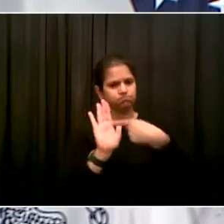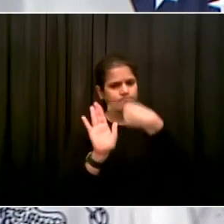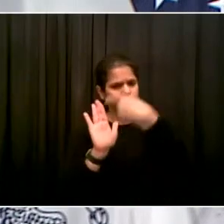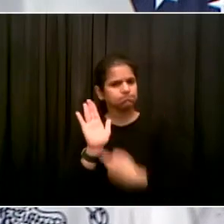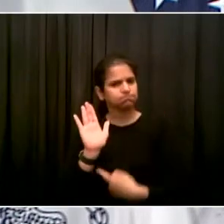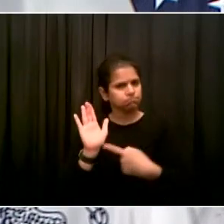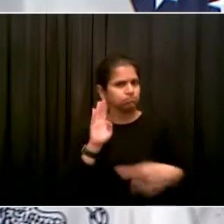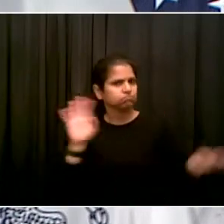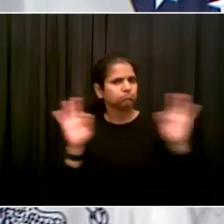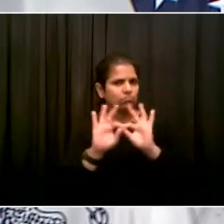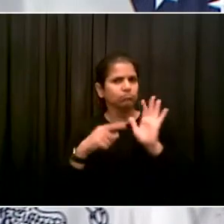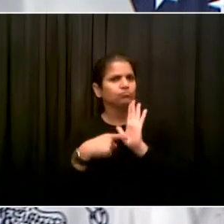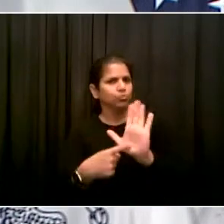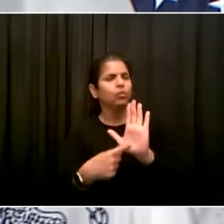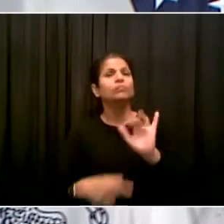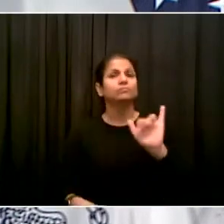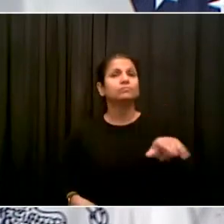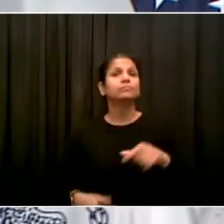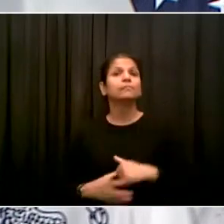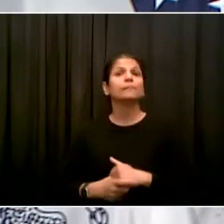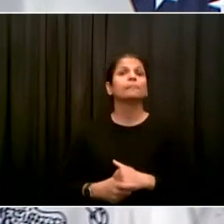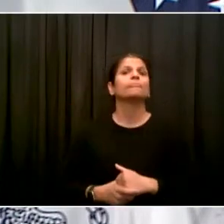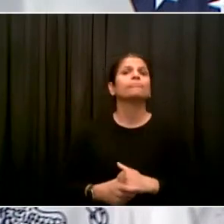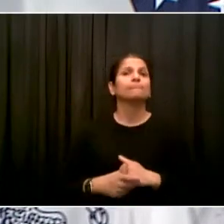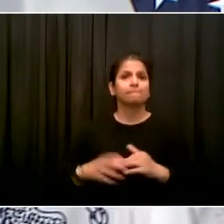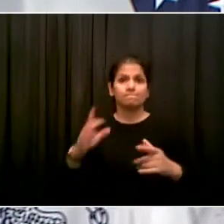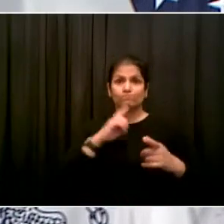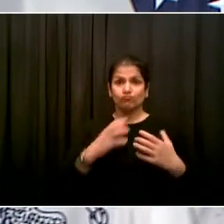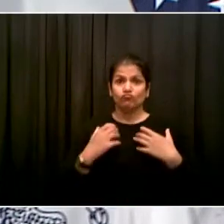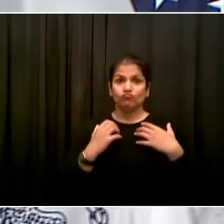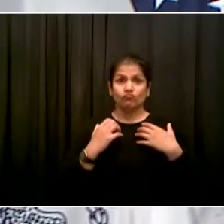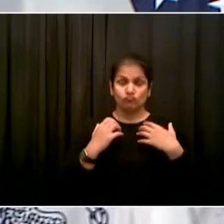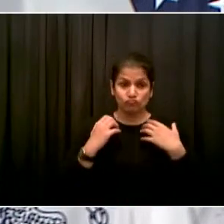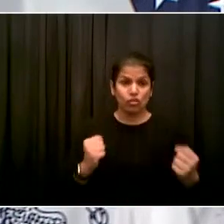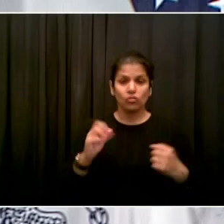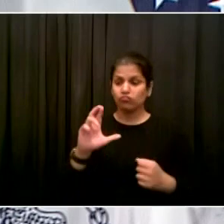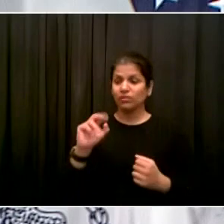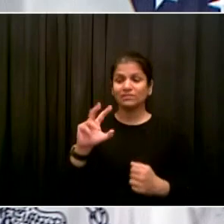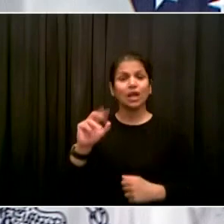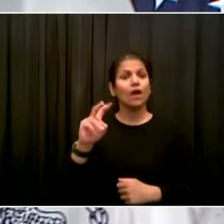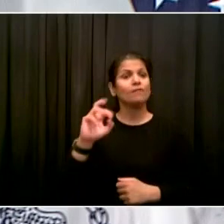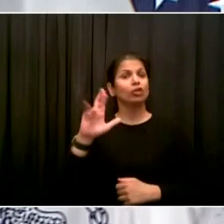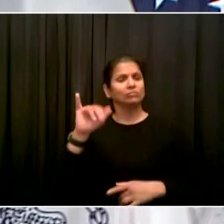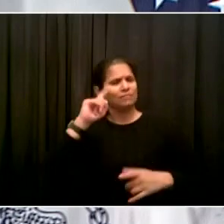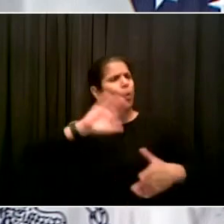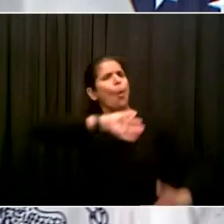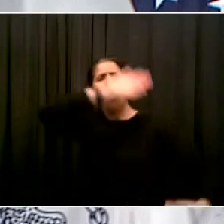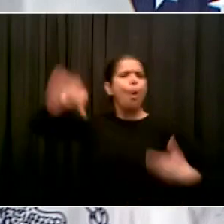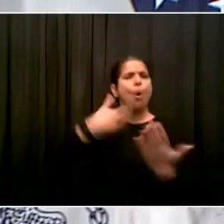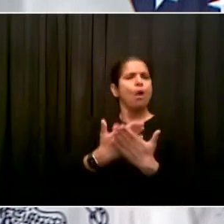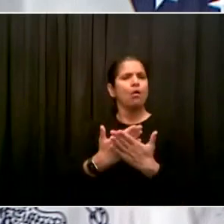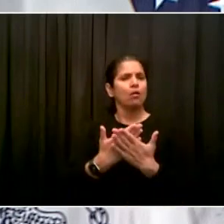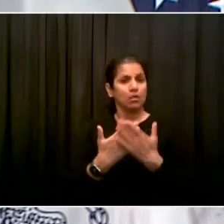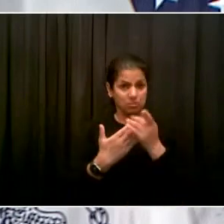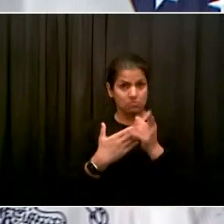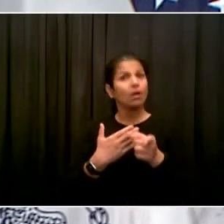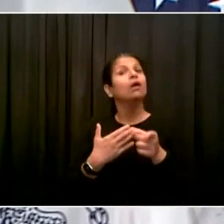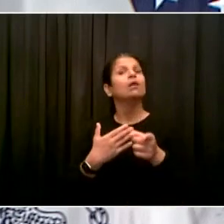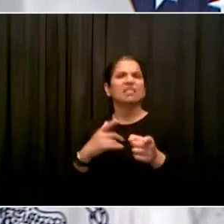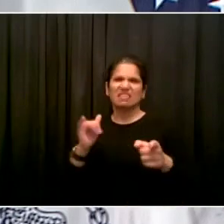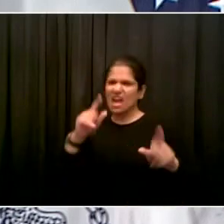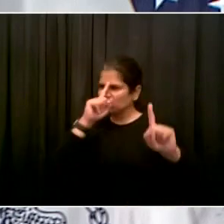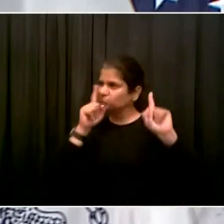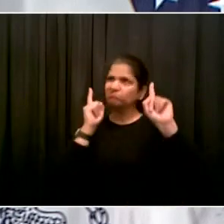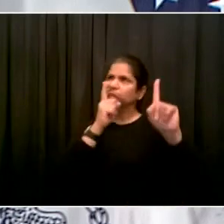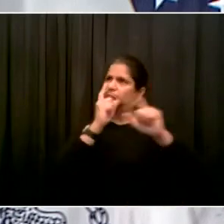recovery for all of us, this is one of the ways it's going to happen because we got a stimulus from Washington, thanks